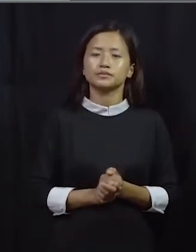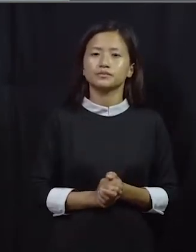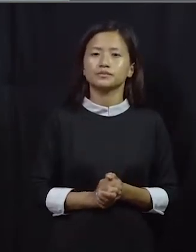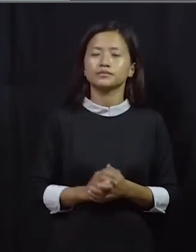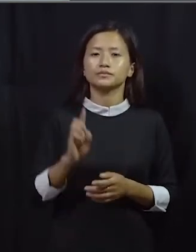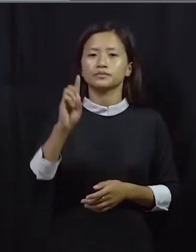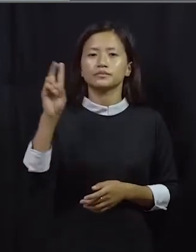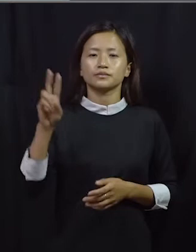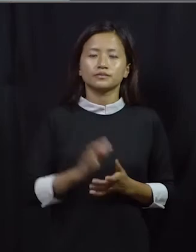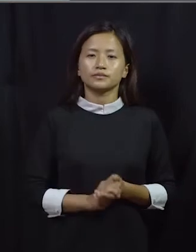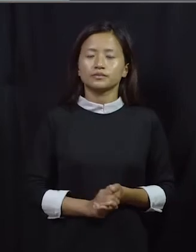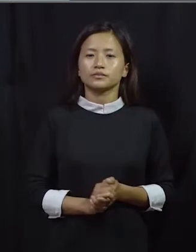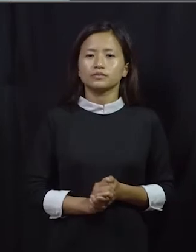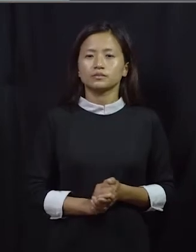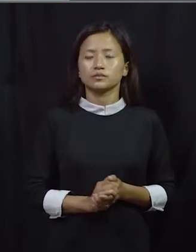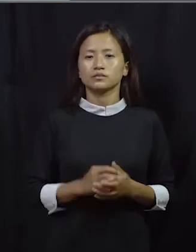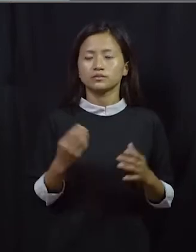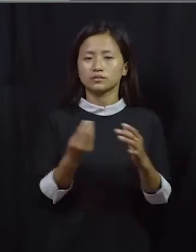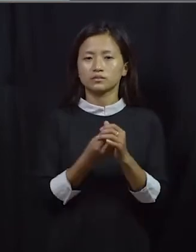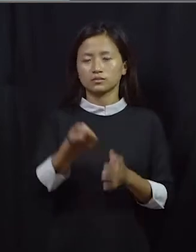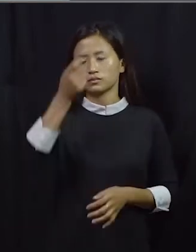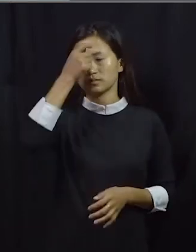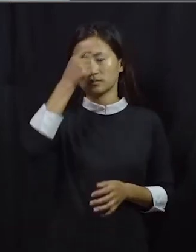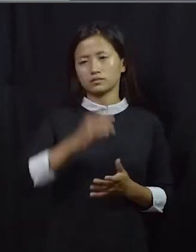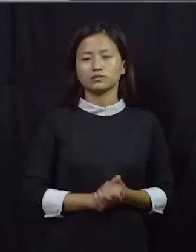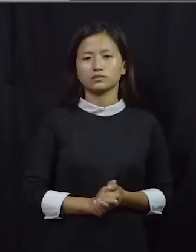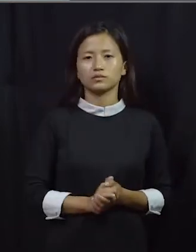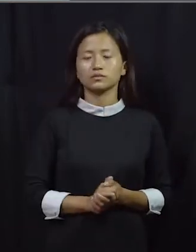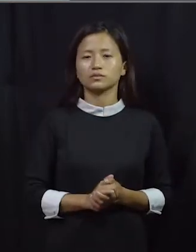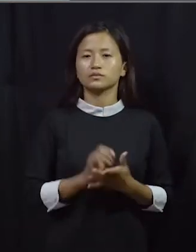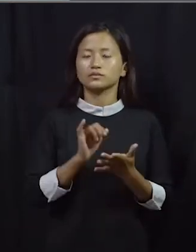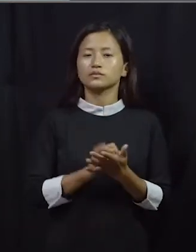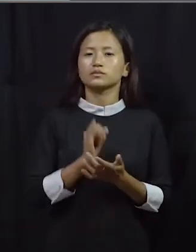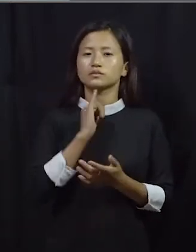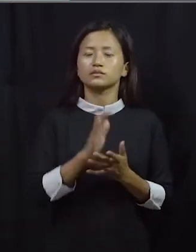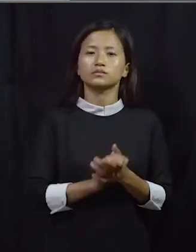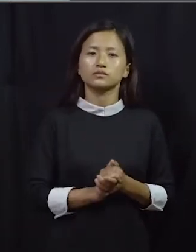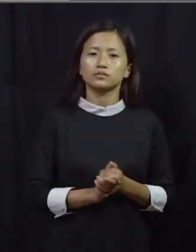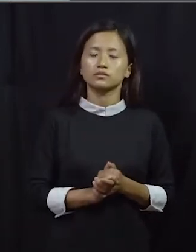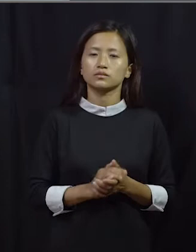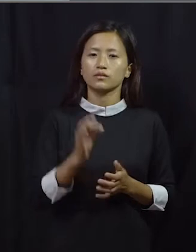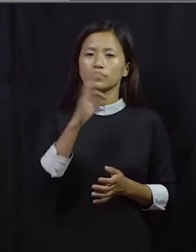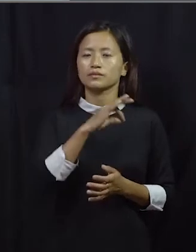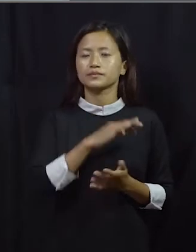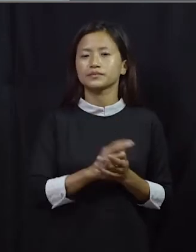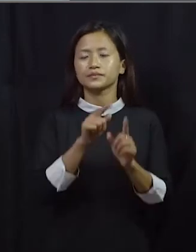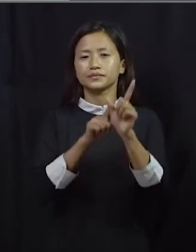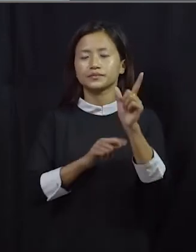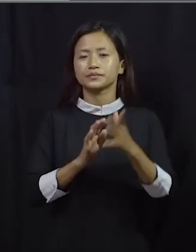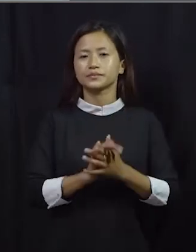number 12, but there is some additional problem here. That is, the profit for the year,